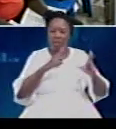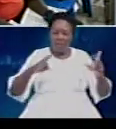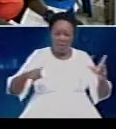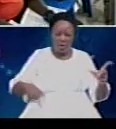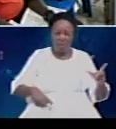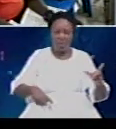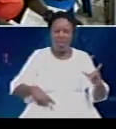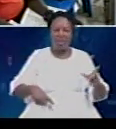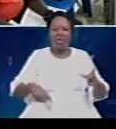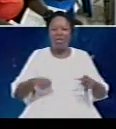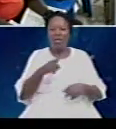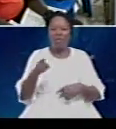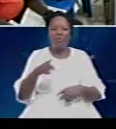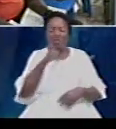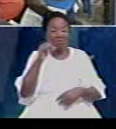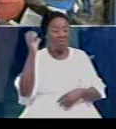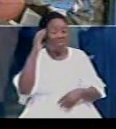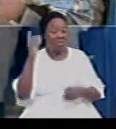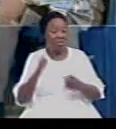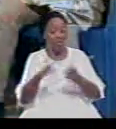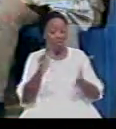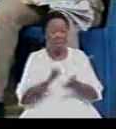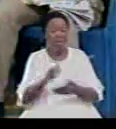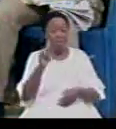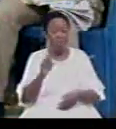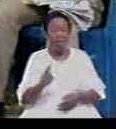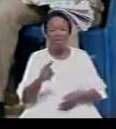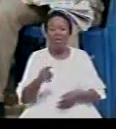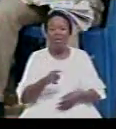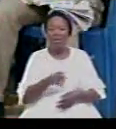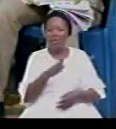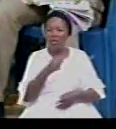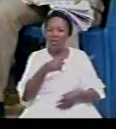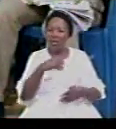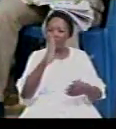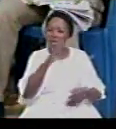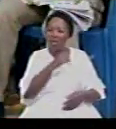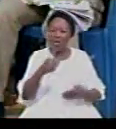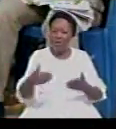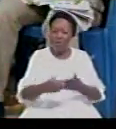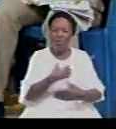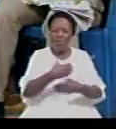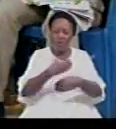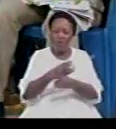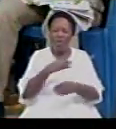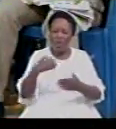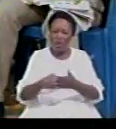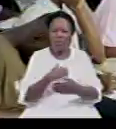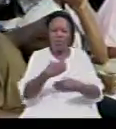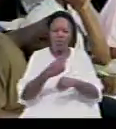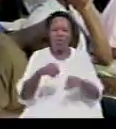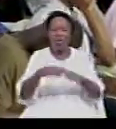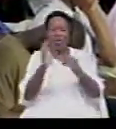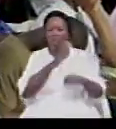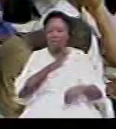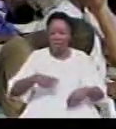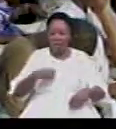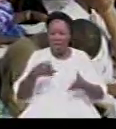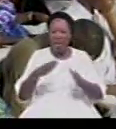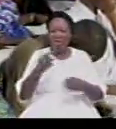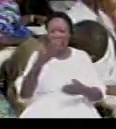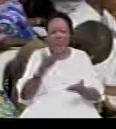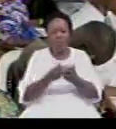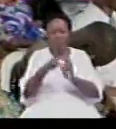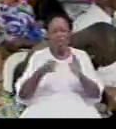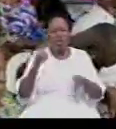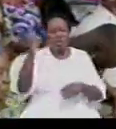will not listen to that one. Be a new creature in Christ, and let the goodness of God, the grace of